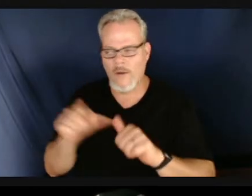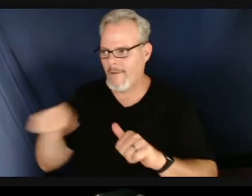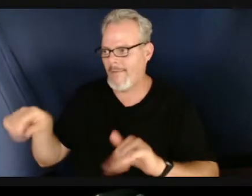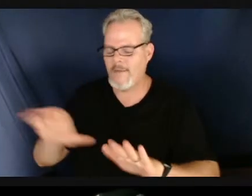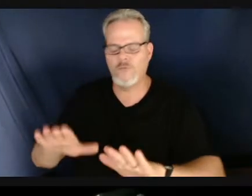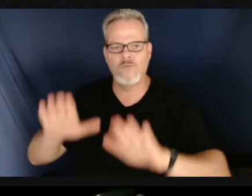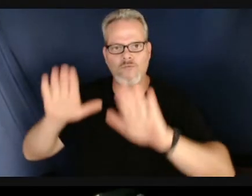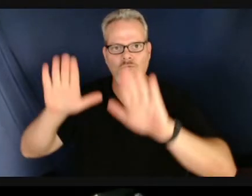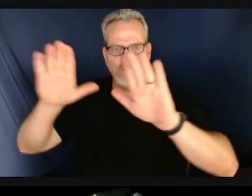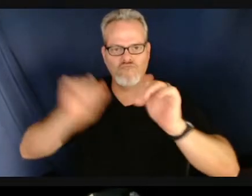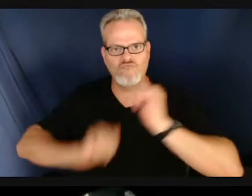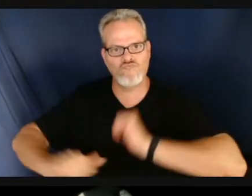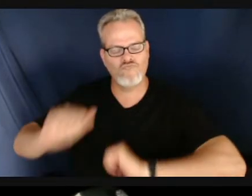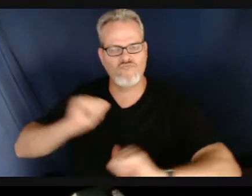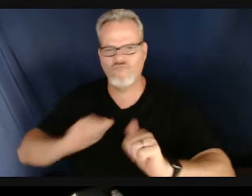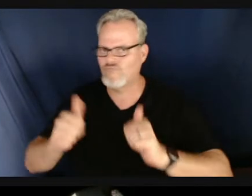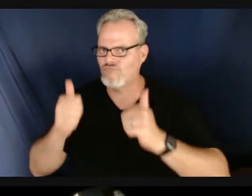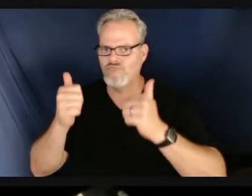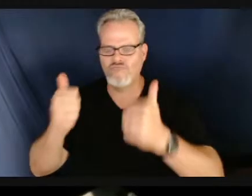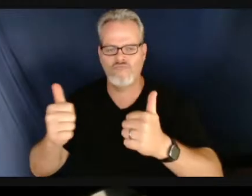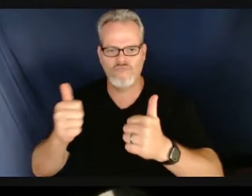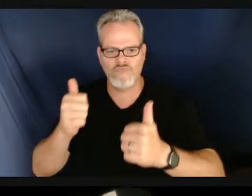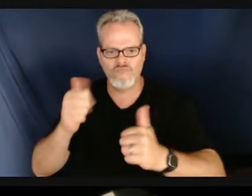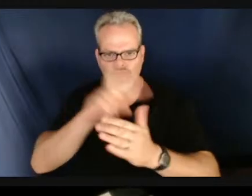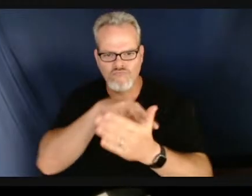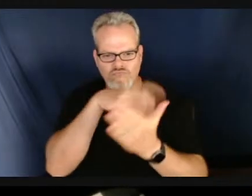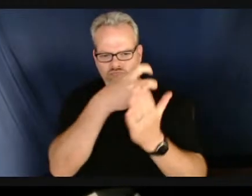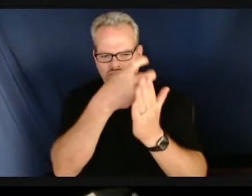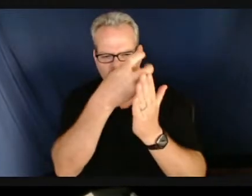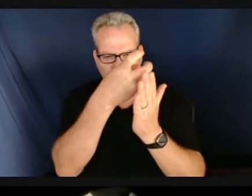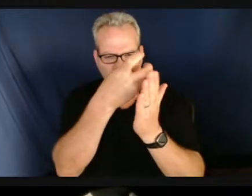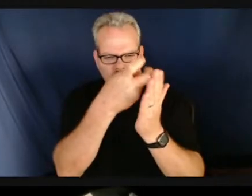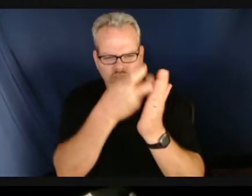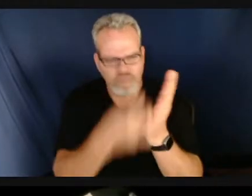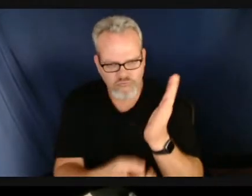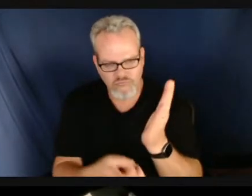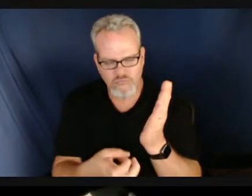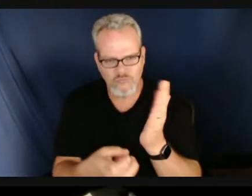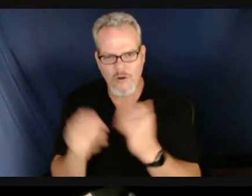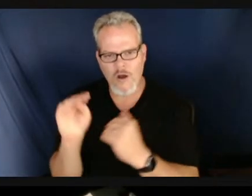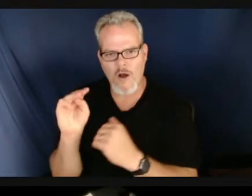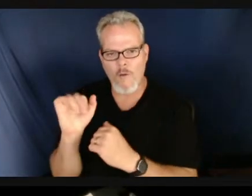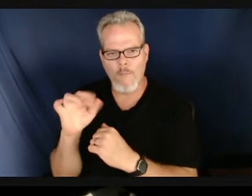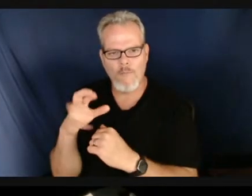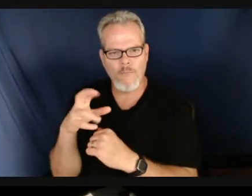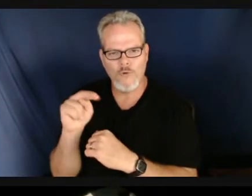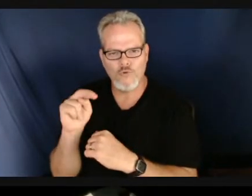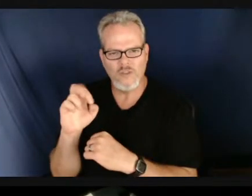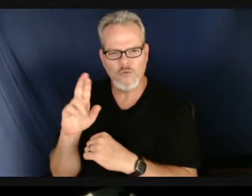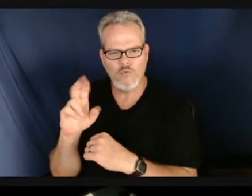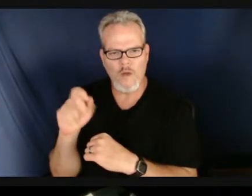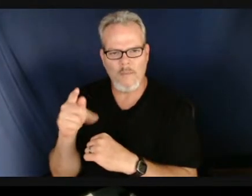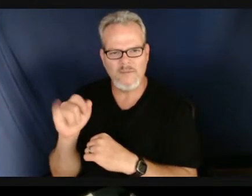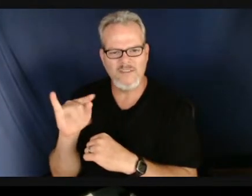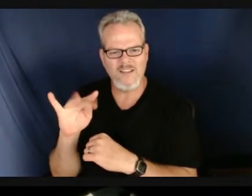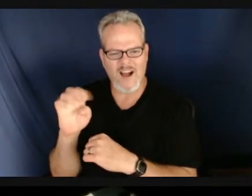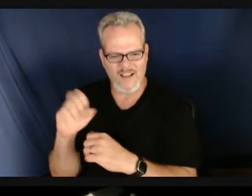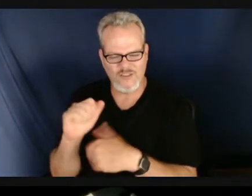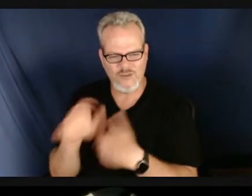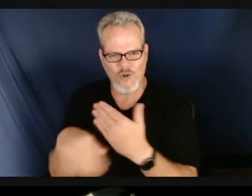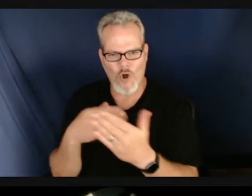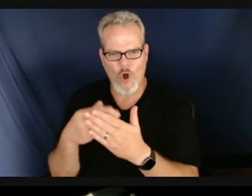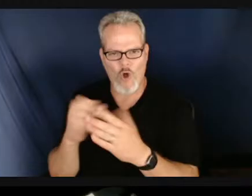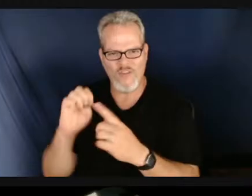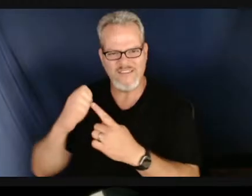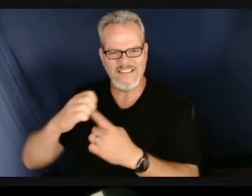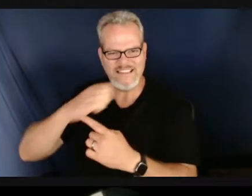job. Expedition Dinosaur into the Deep, an immersive exhibit of marine reptiles, dinosaurs, and the ecosystems that shaped our planet. Check